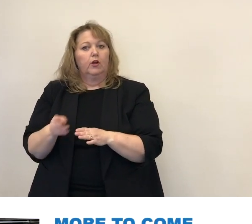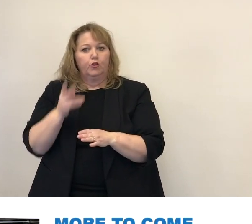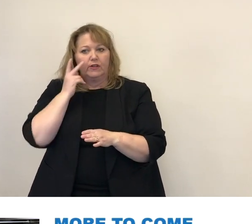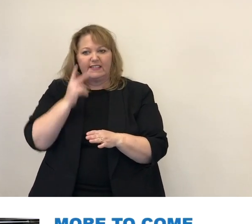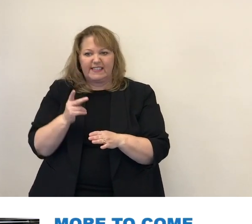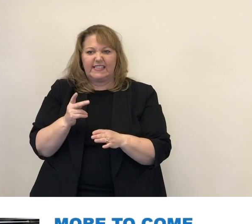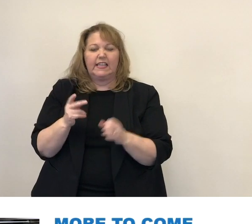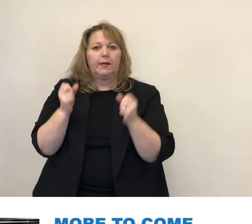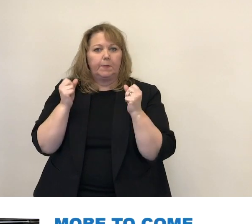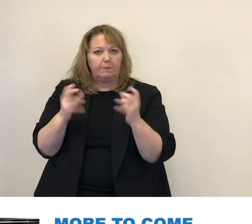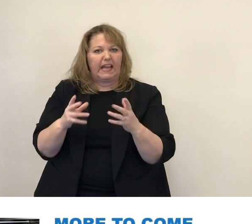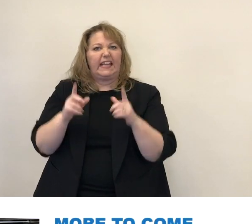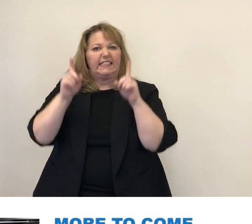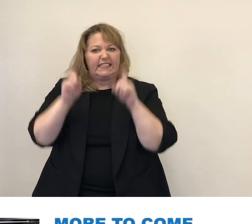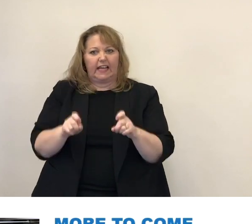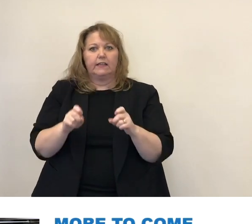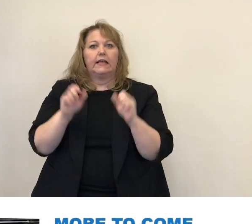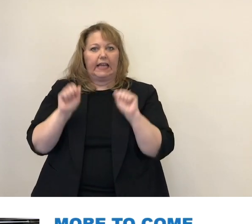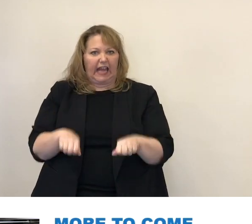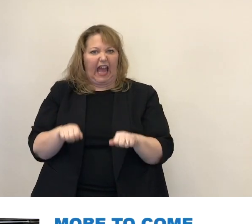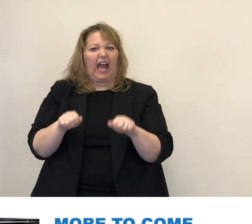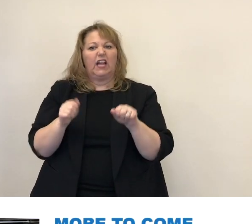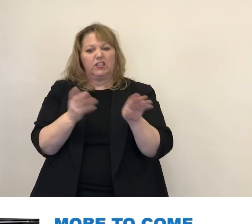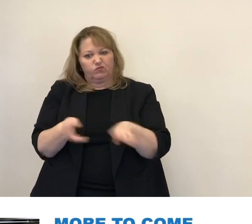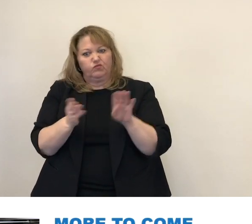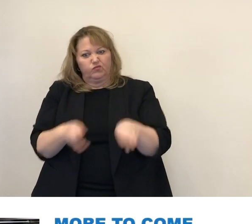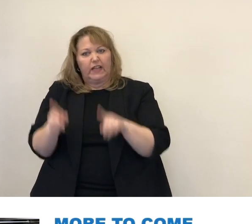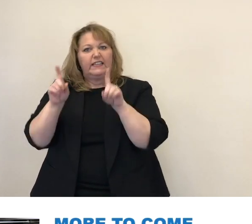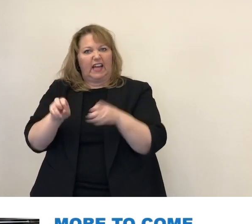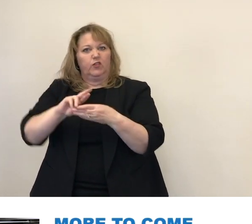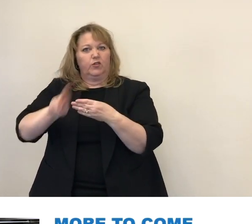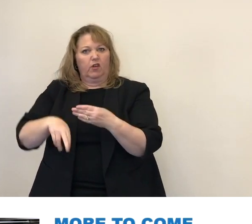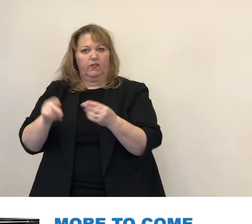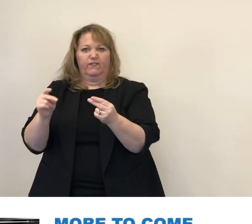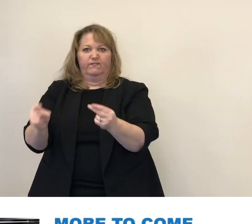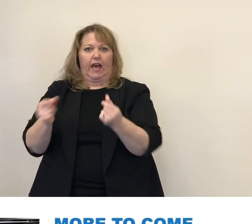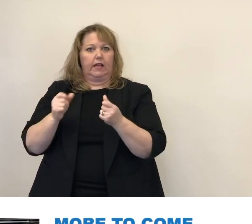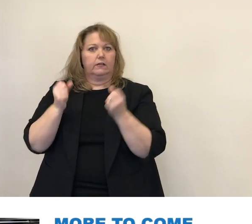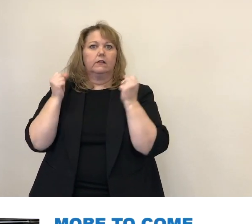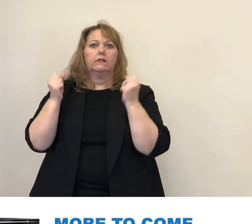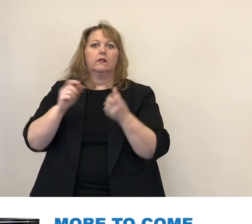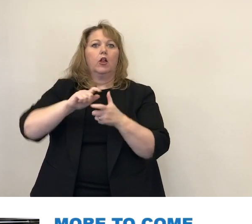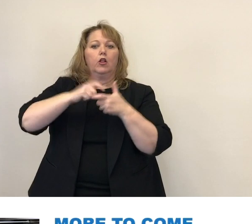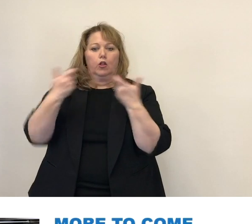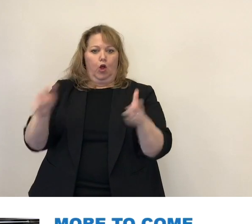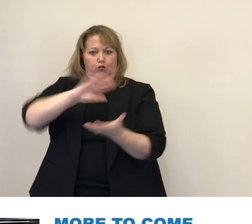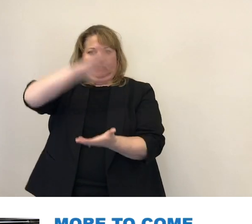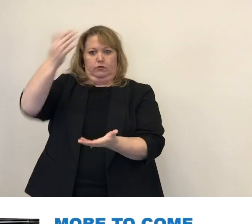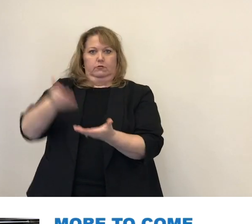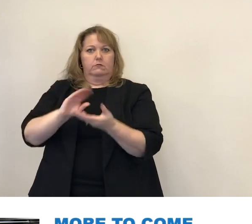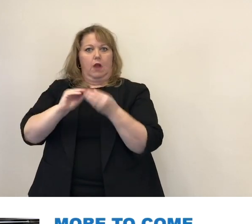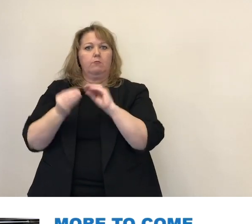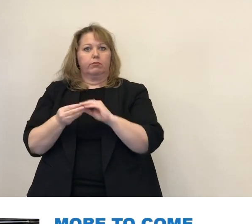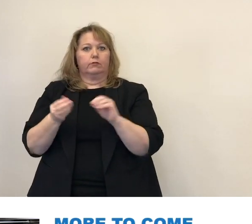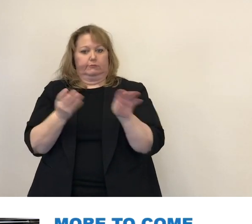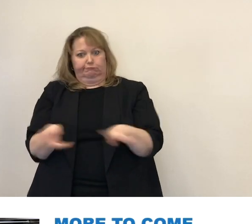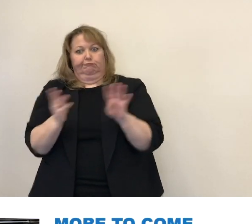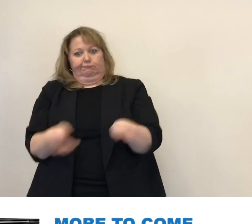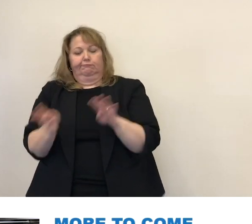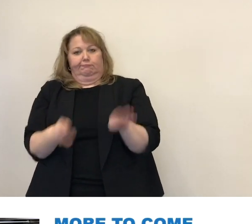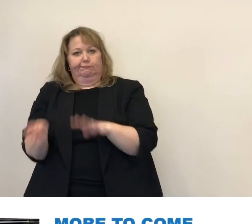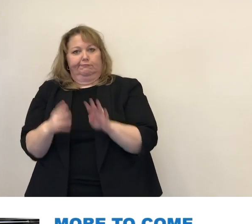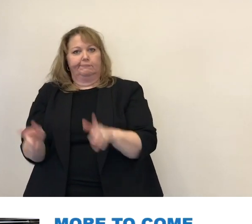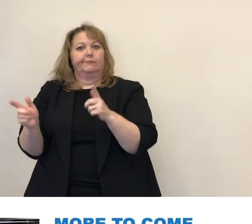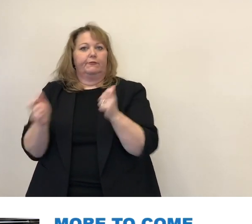throughput testing will become a reality, and we'll see large increases in the amount of testing that will be performed. Many of the hospitals